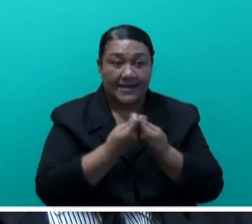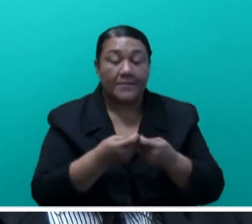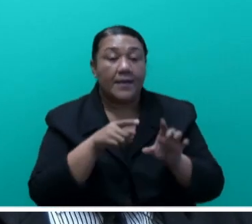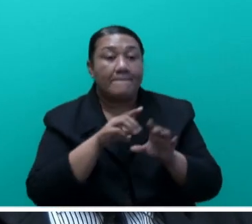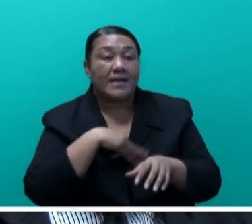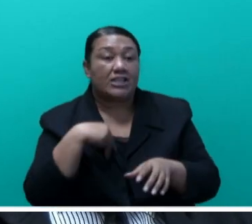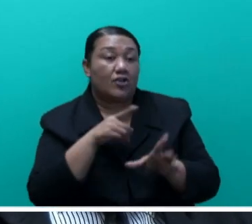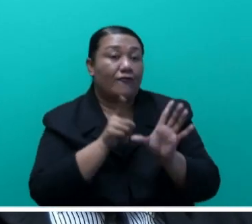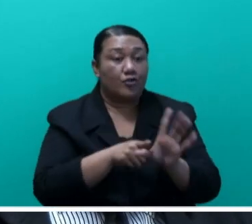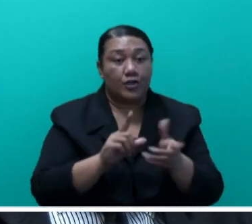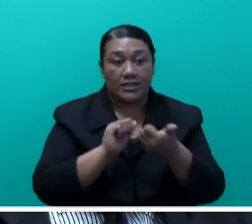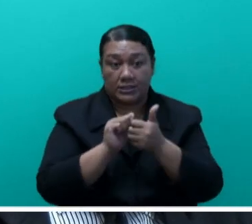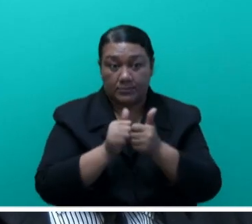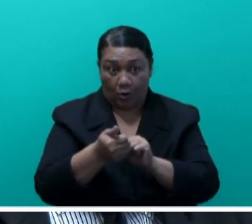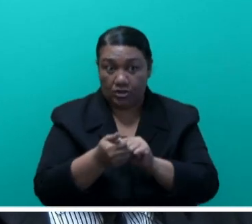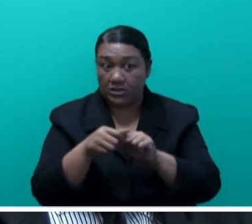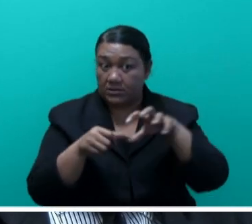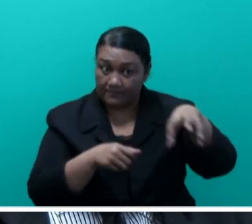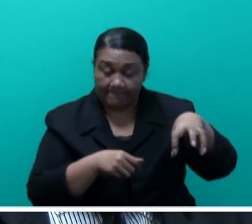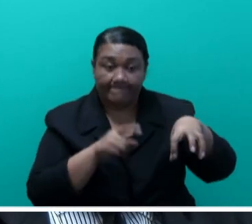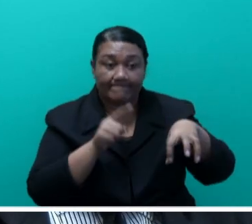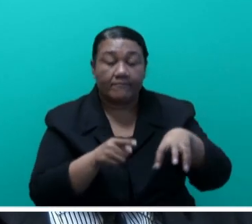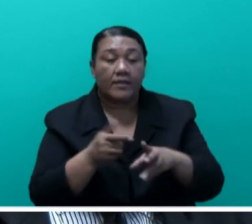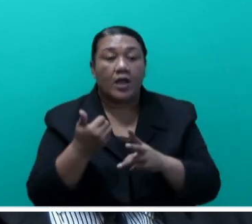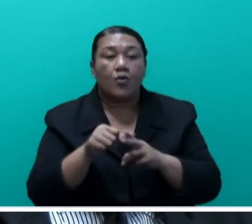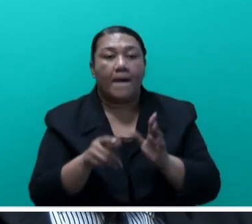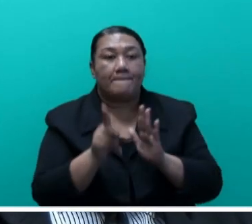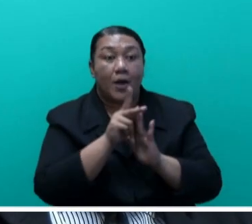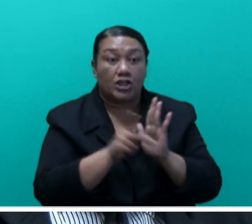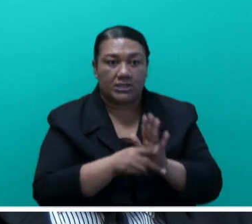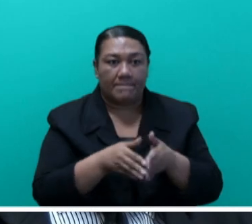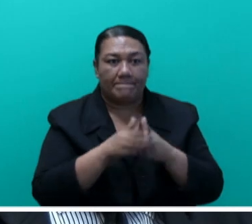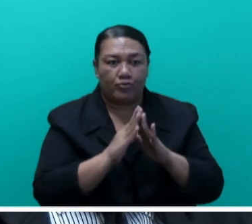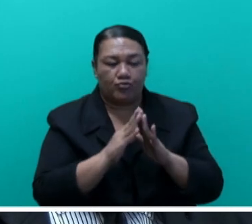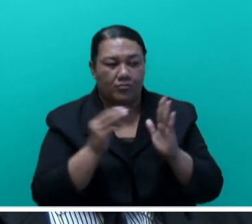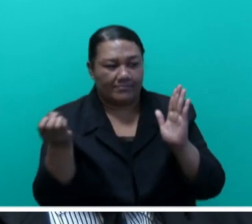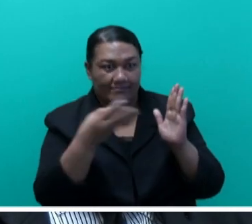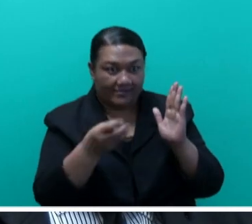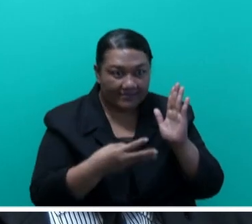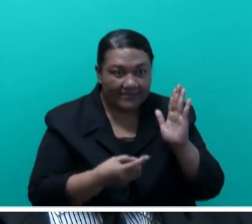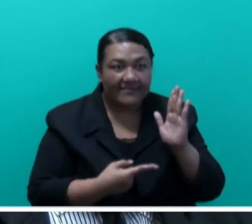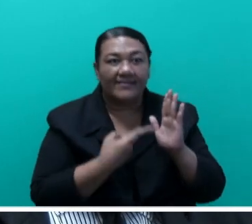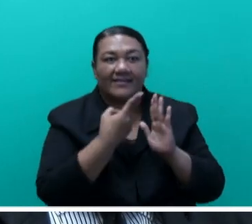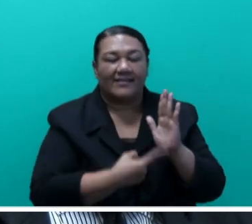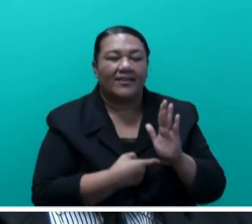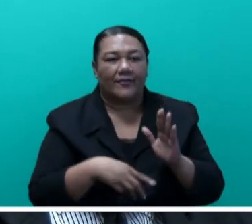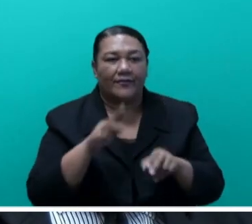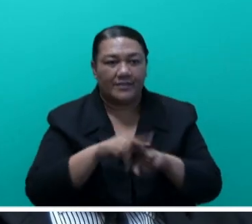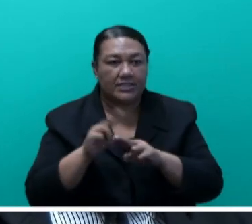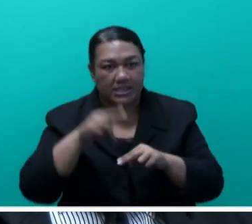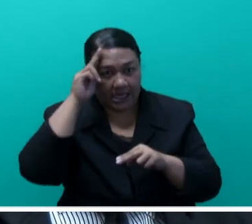Sports, who have worked tirelessly to bring this policy to fruition, including the support from the Fiji National